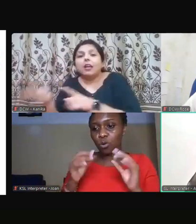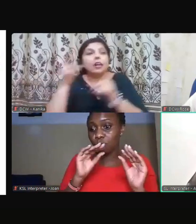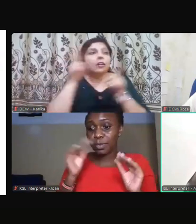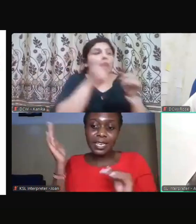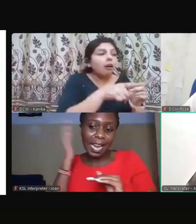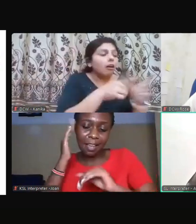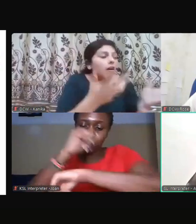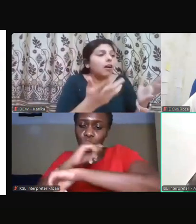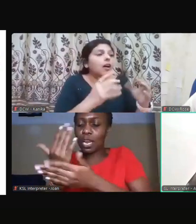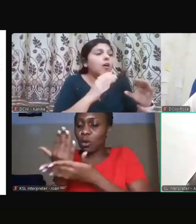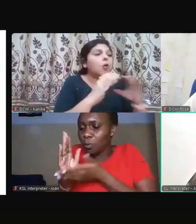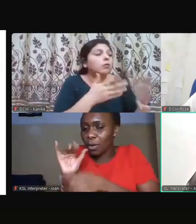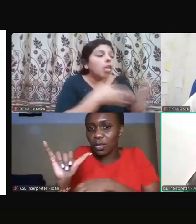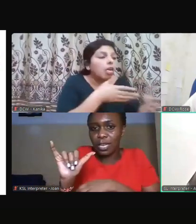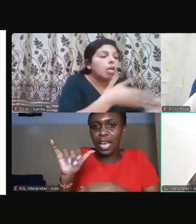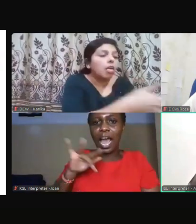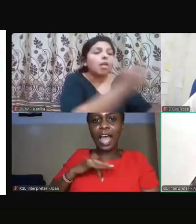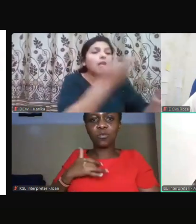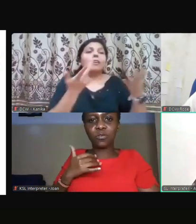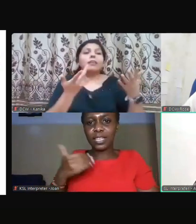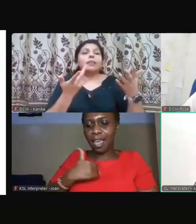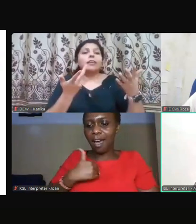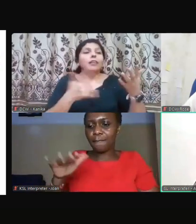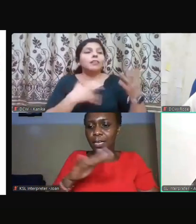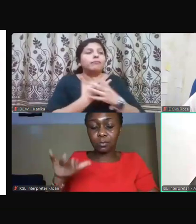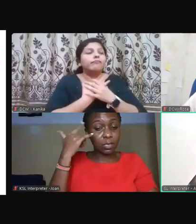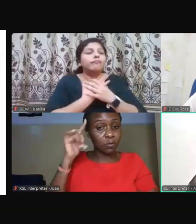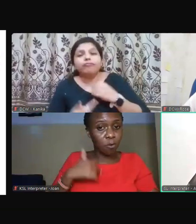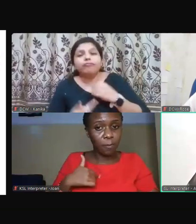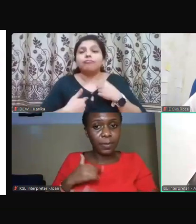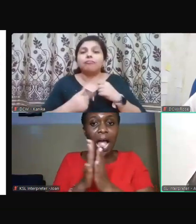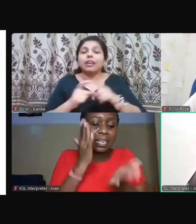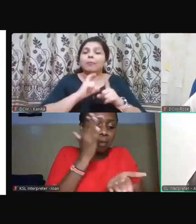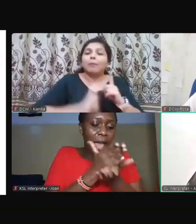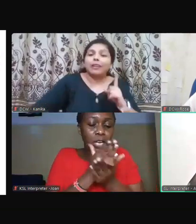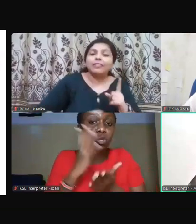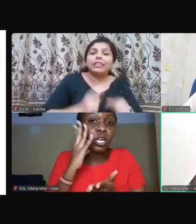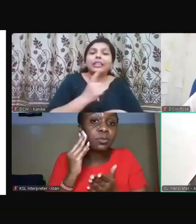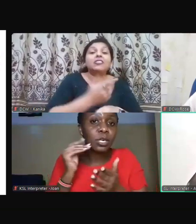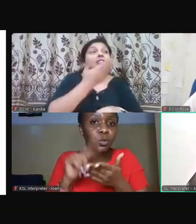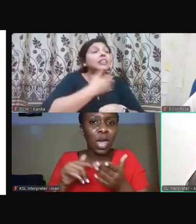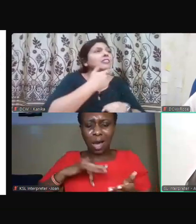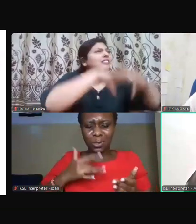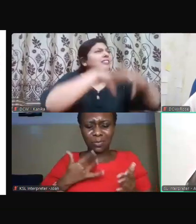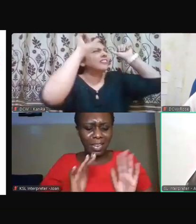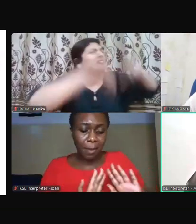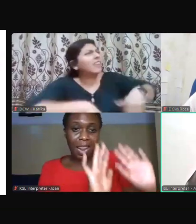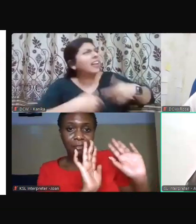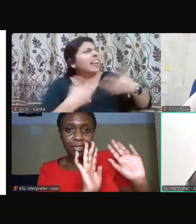was a safe deaf space for me. And my actual experience was that I was feeling left out. I was